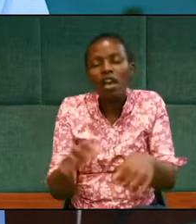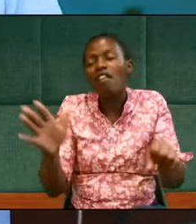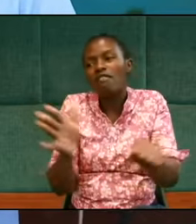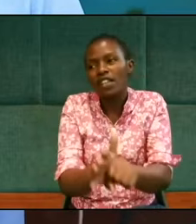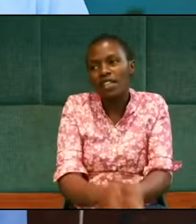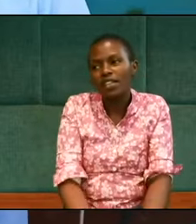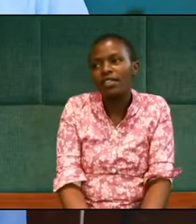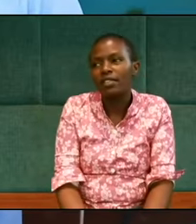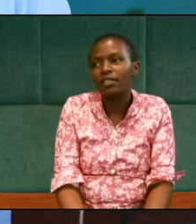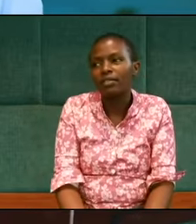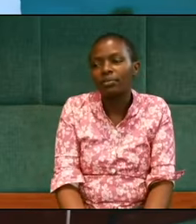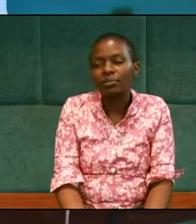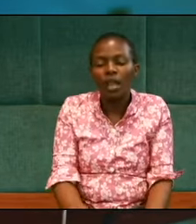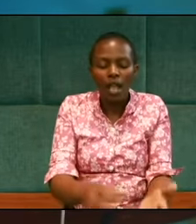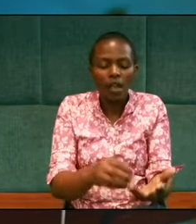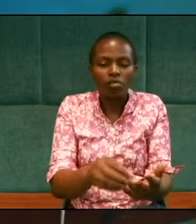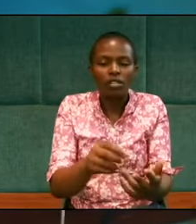costs.